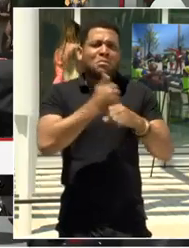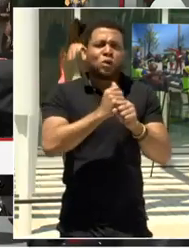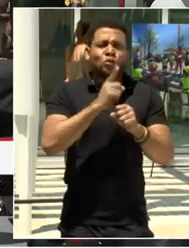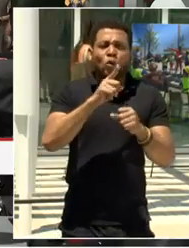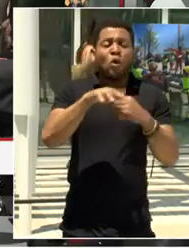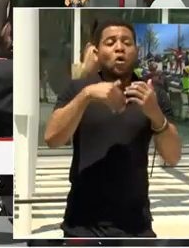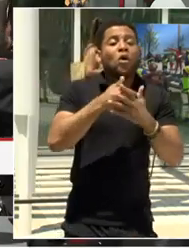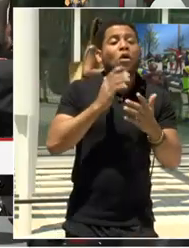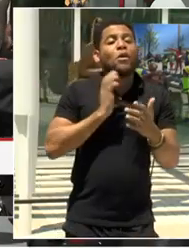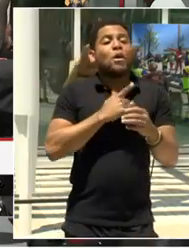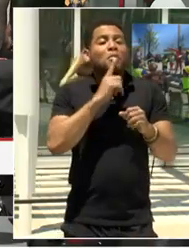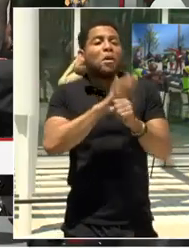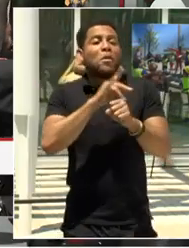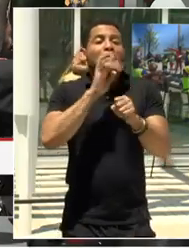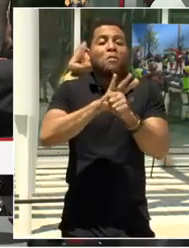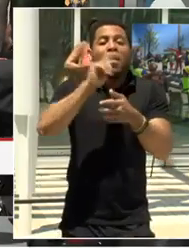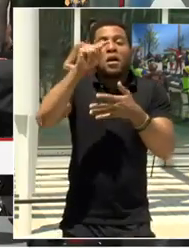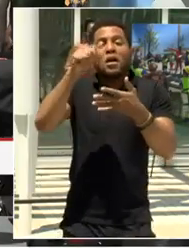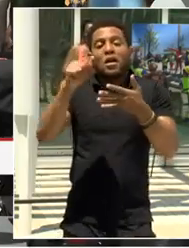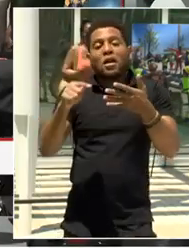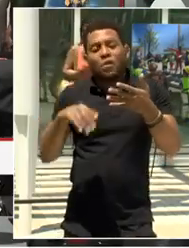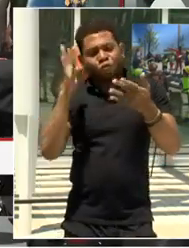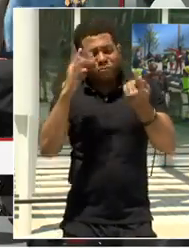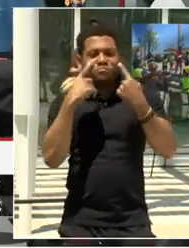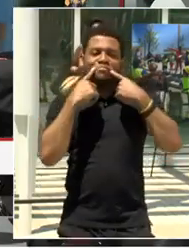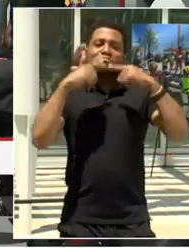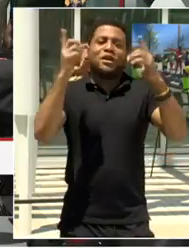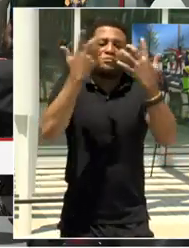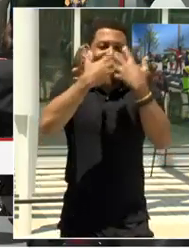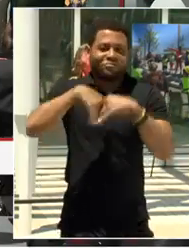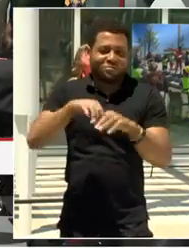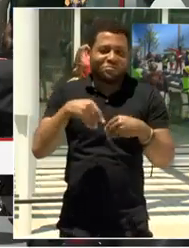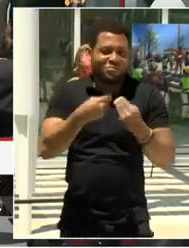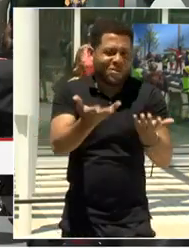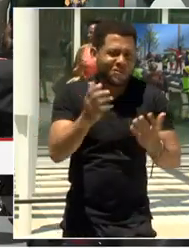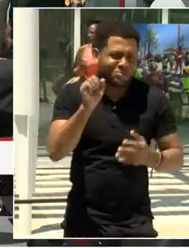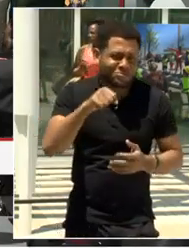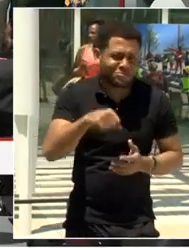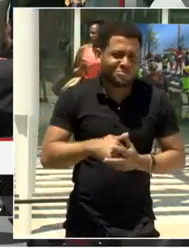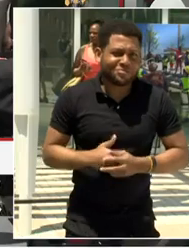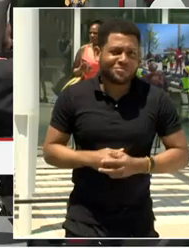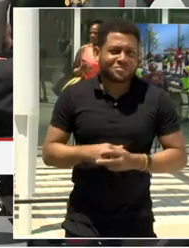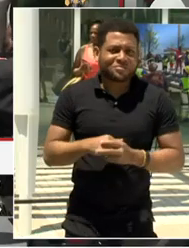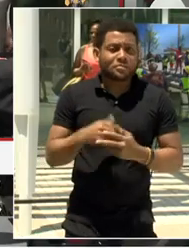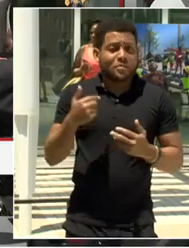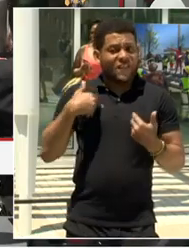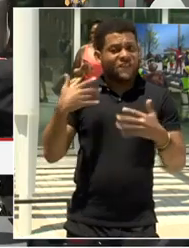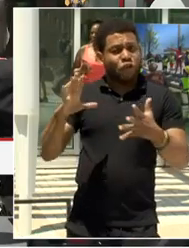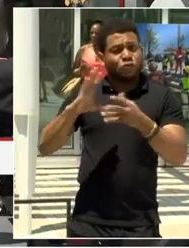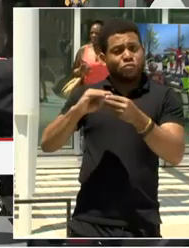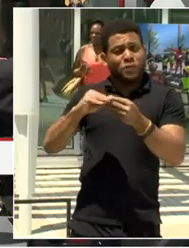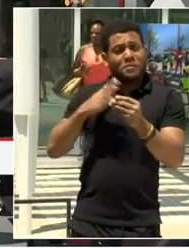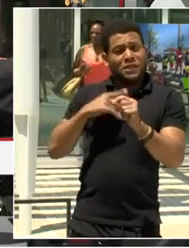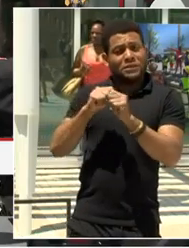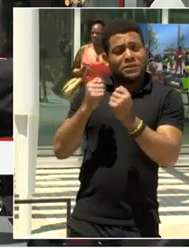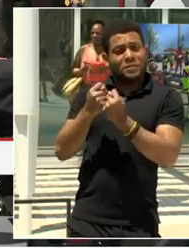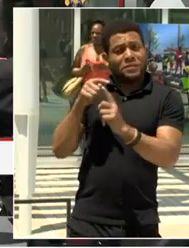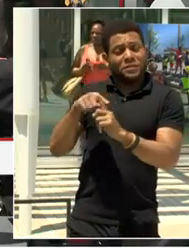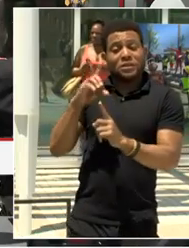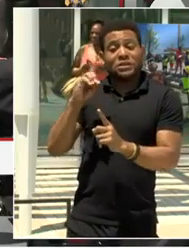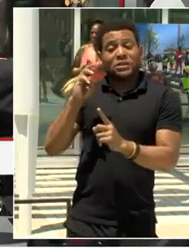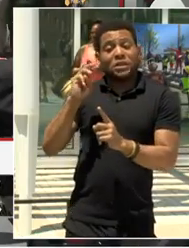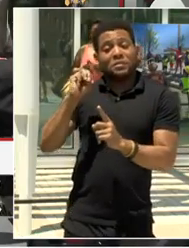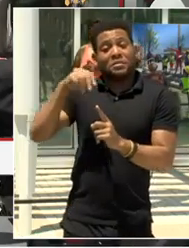just 1 second on my great team. I mentioned DMPED, but I also want to mention the Department of